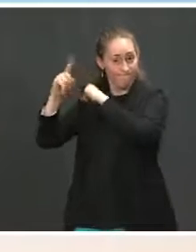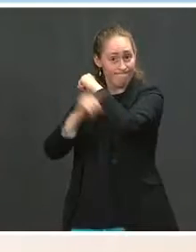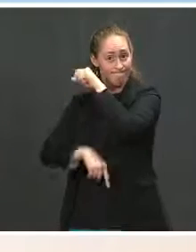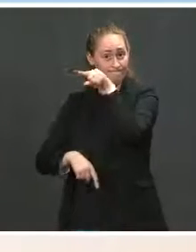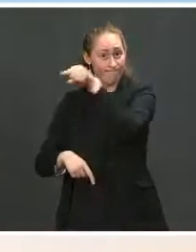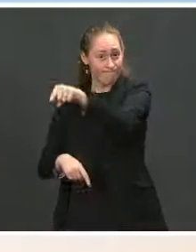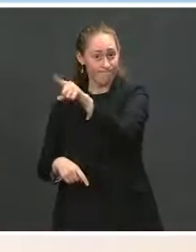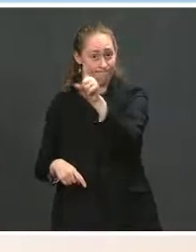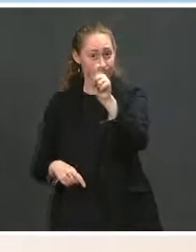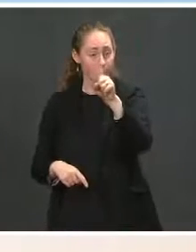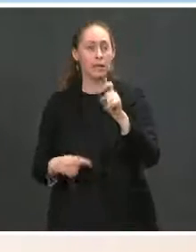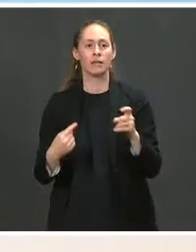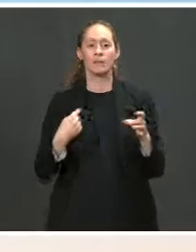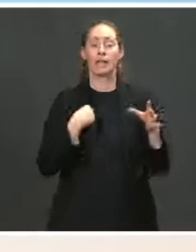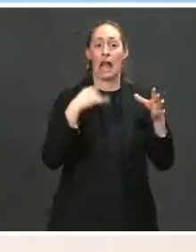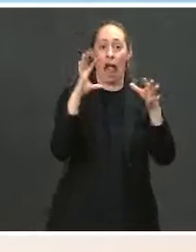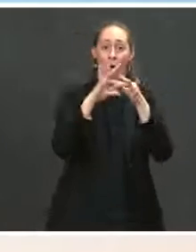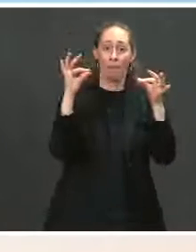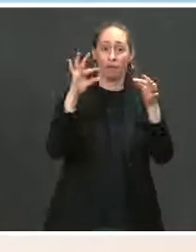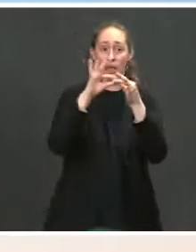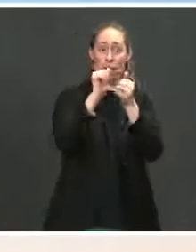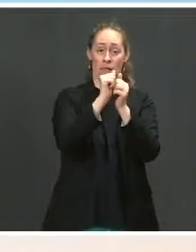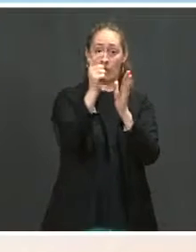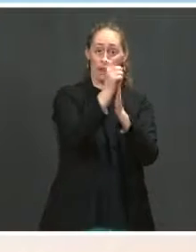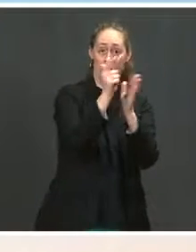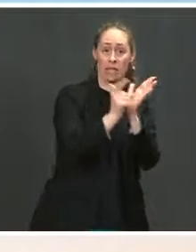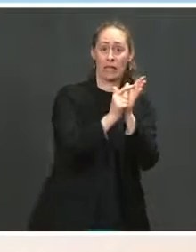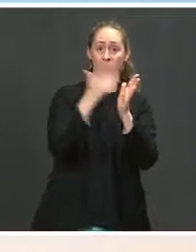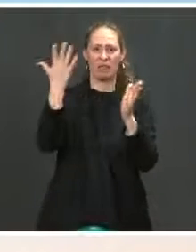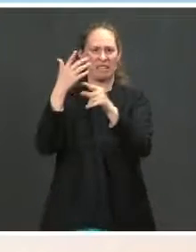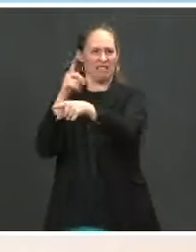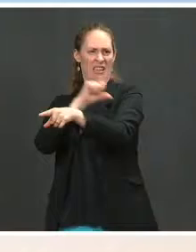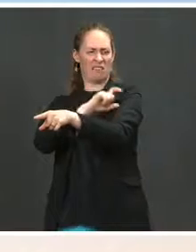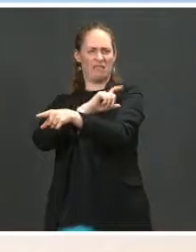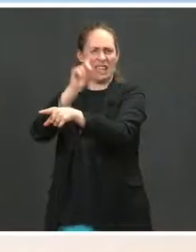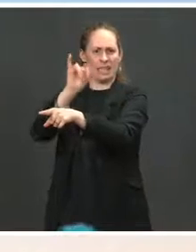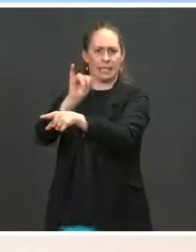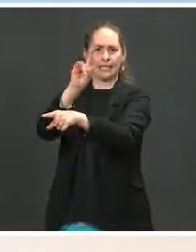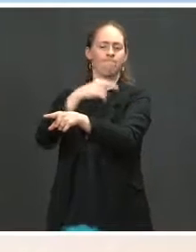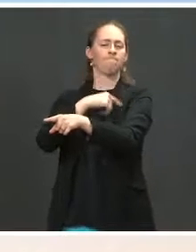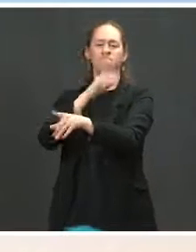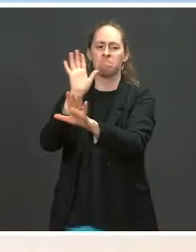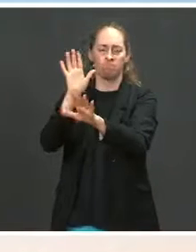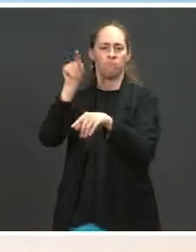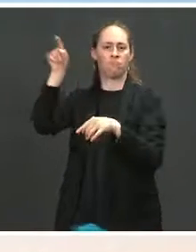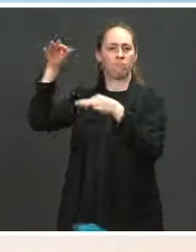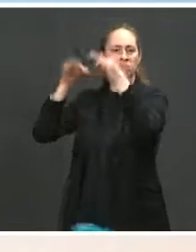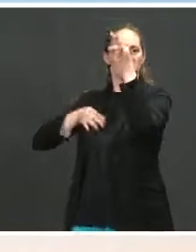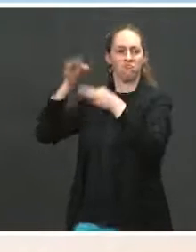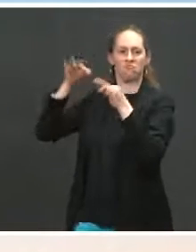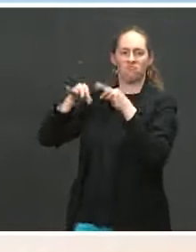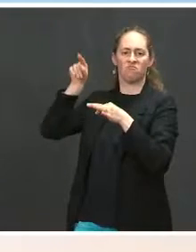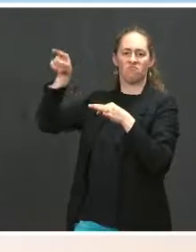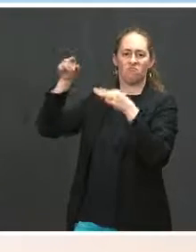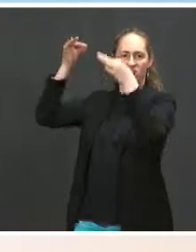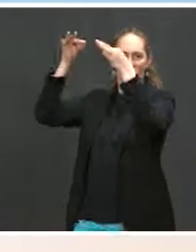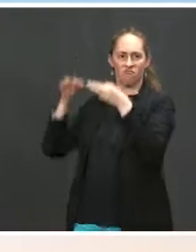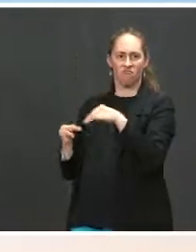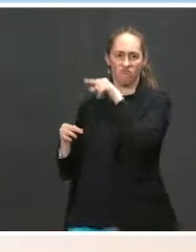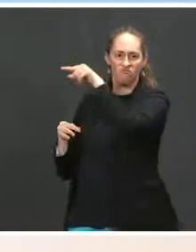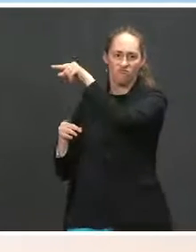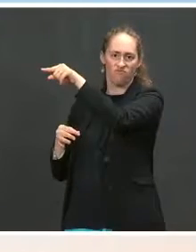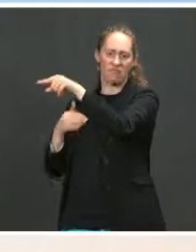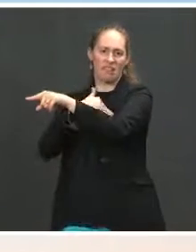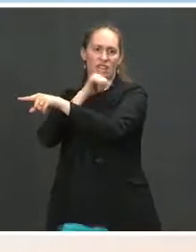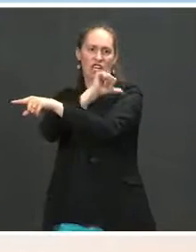legal or law enforcement actions. We'll leave that to the courts and law enforcement authorities on the ground. A state trooper